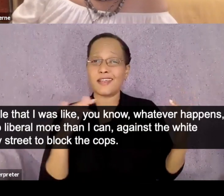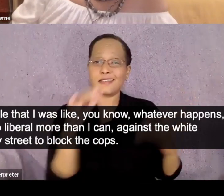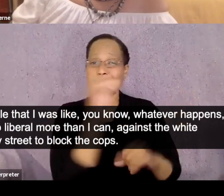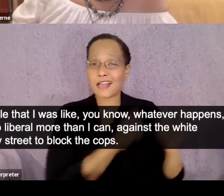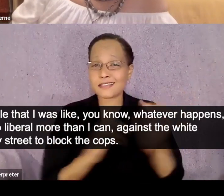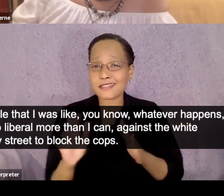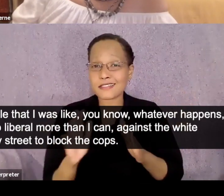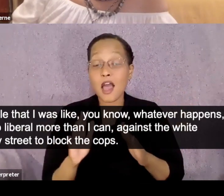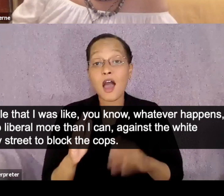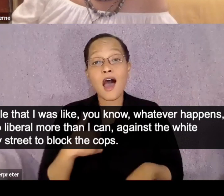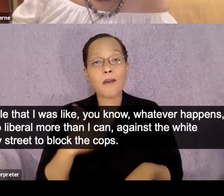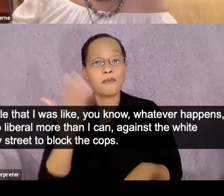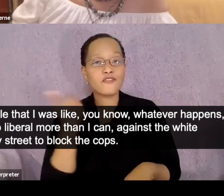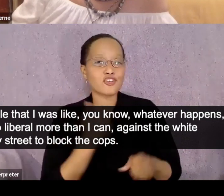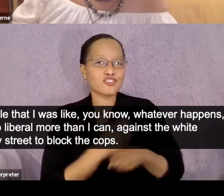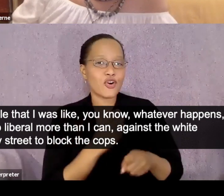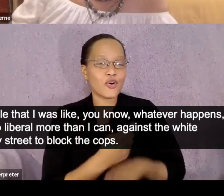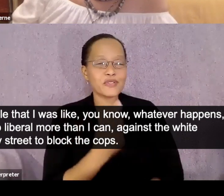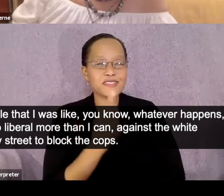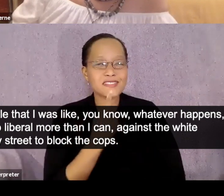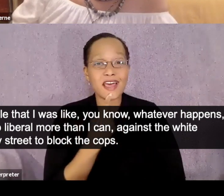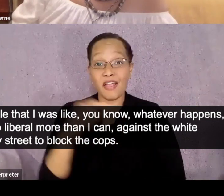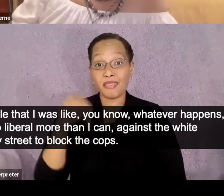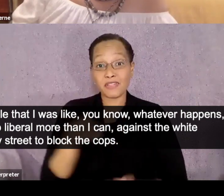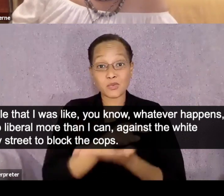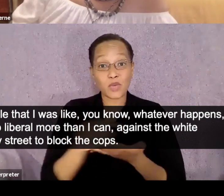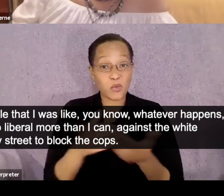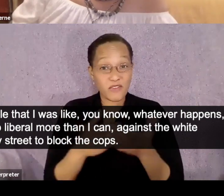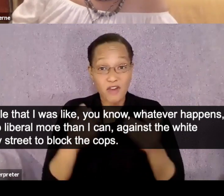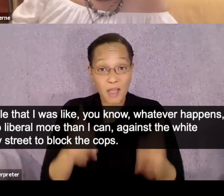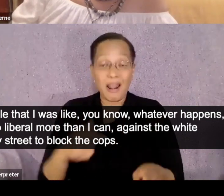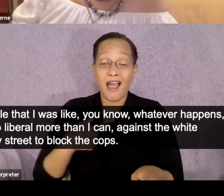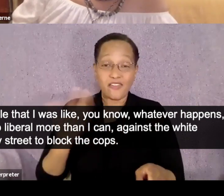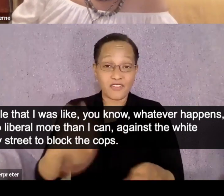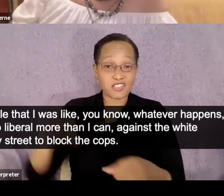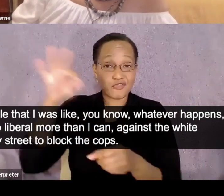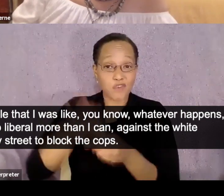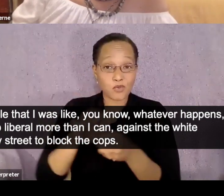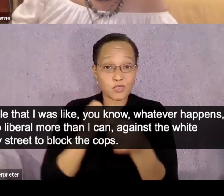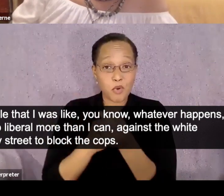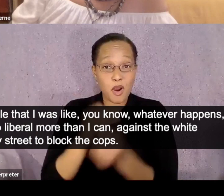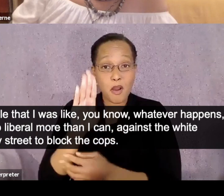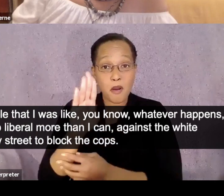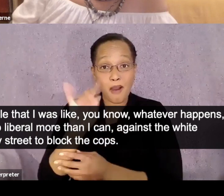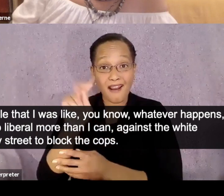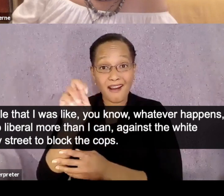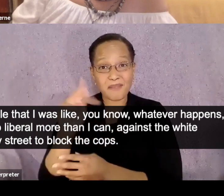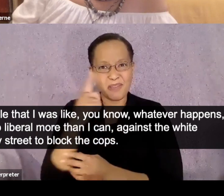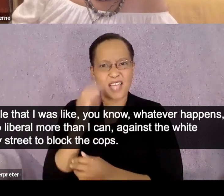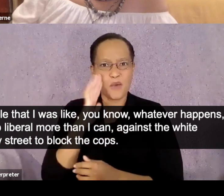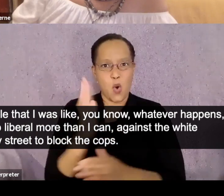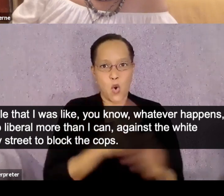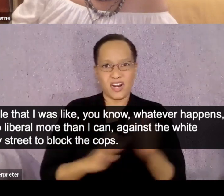was joking with people that I was like, you know, whatever happens this week, I voted for Biden because I will organize against a neoliberal more than I can against a